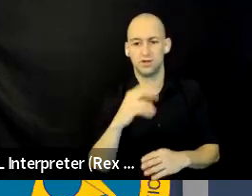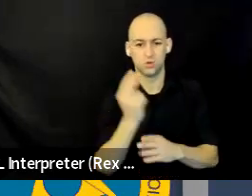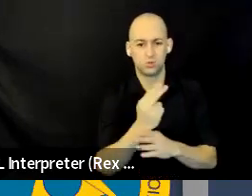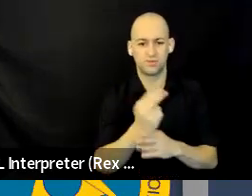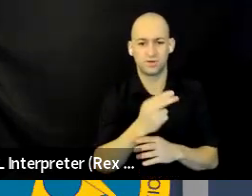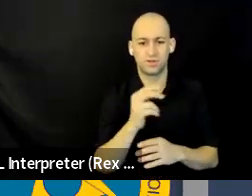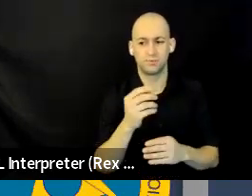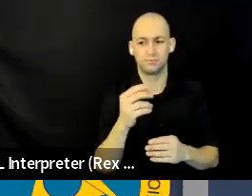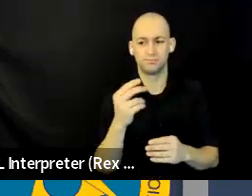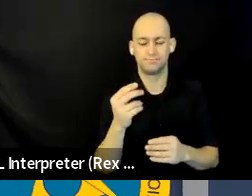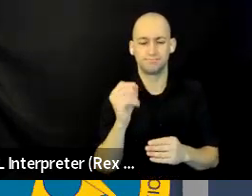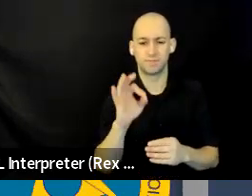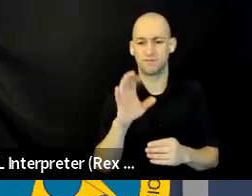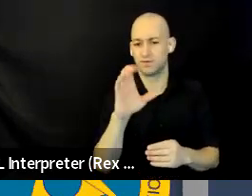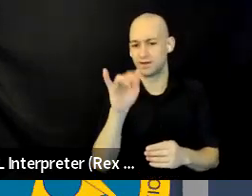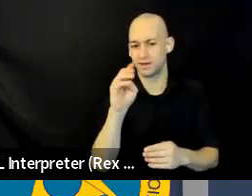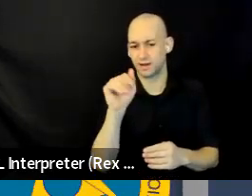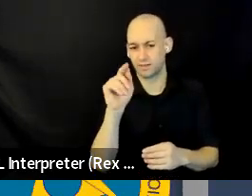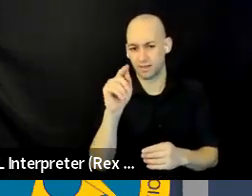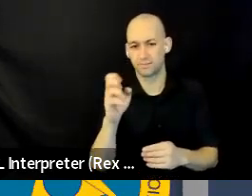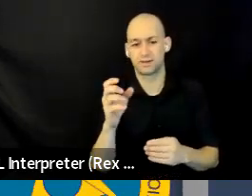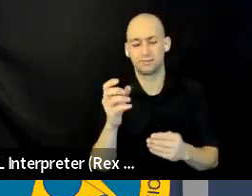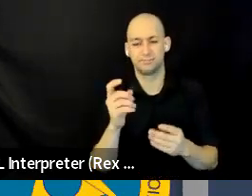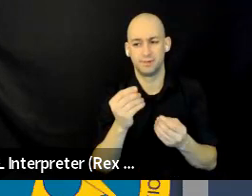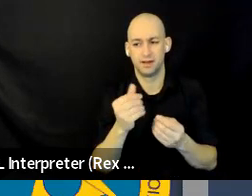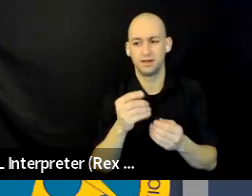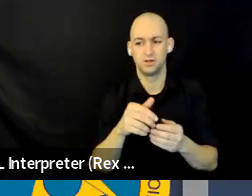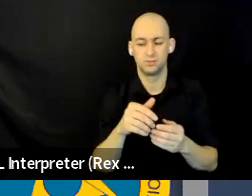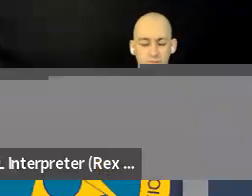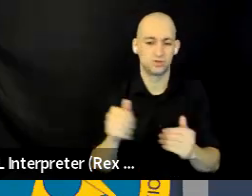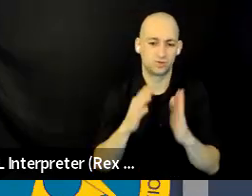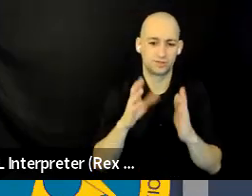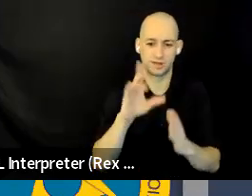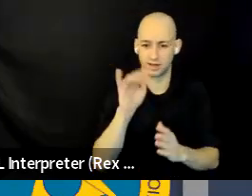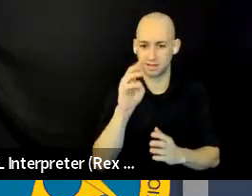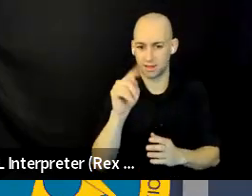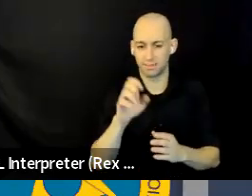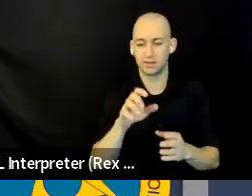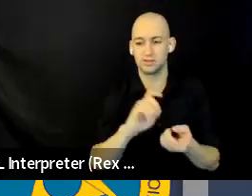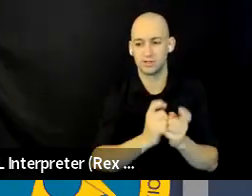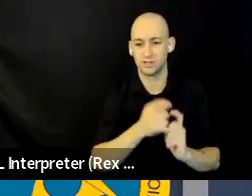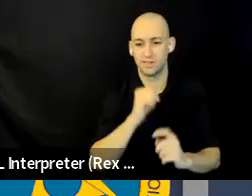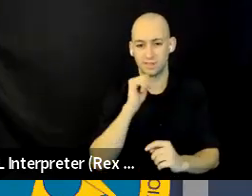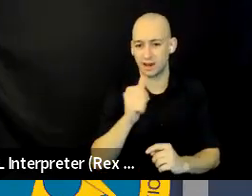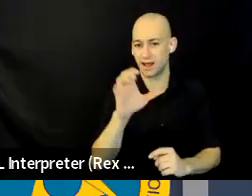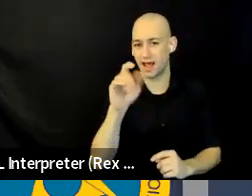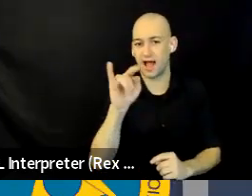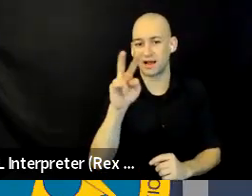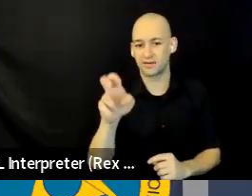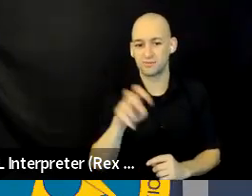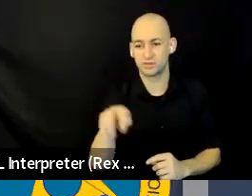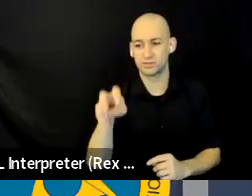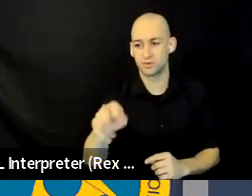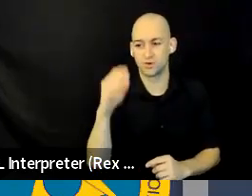to reduce congestion and address climate change. And these would include not active transportation per se, because a lot of it is like